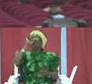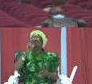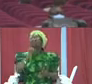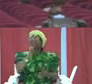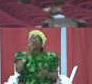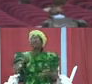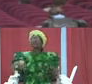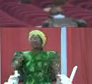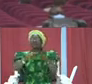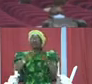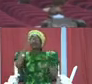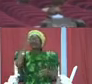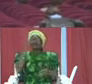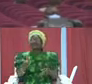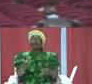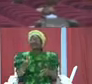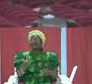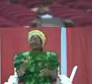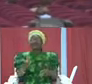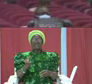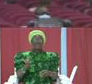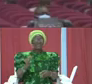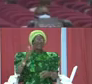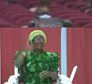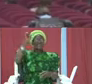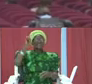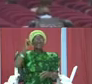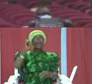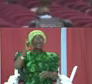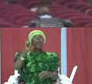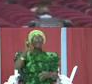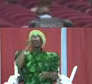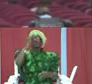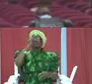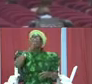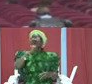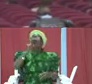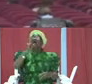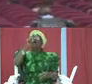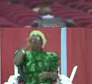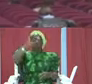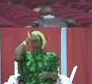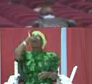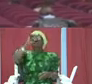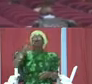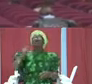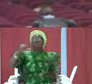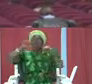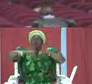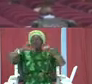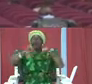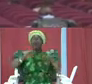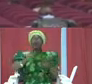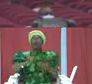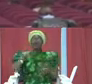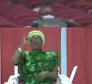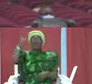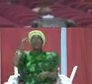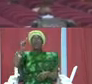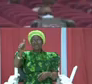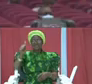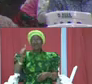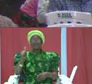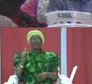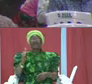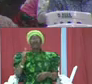unworthily, eateth and drinketh damnation to himself, not discerning the Lord's